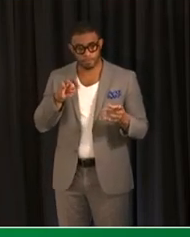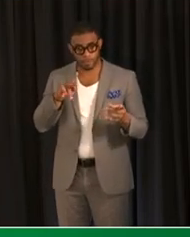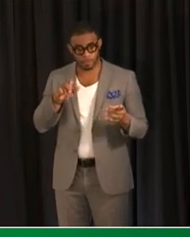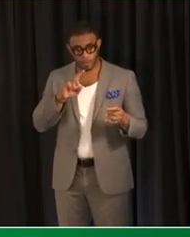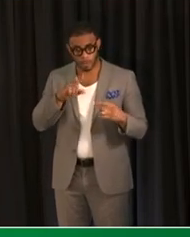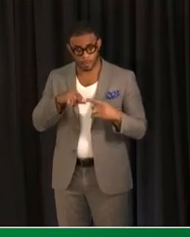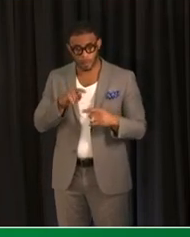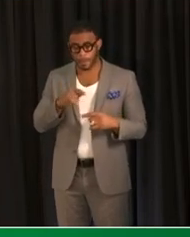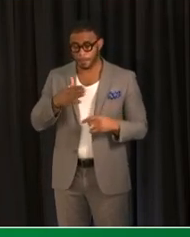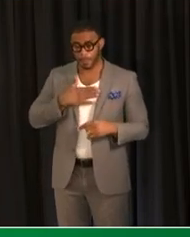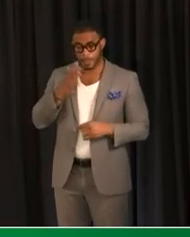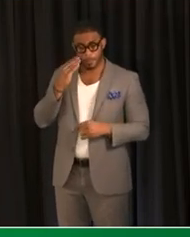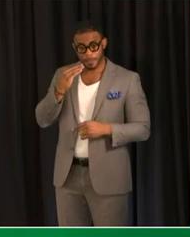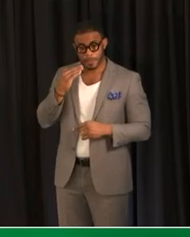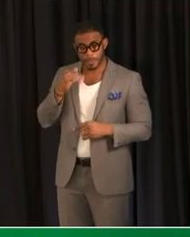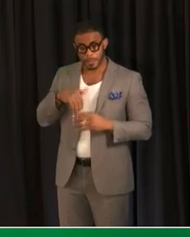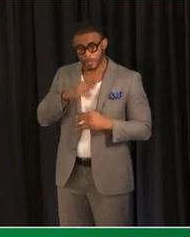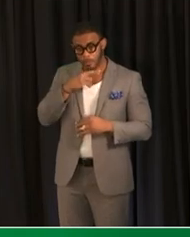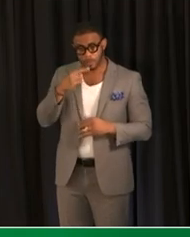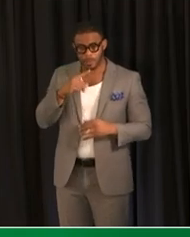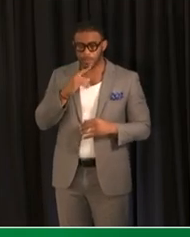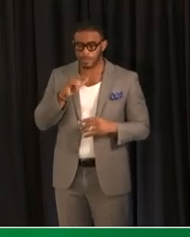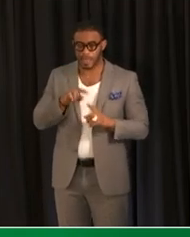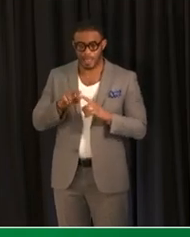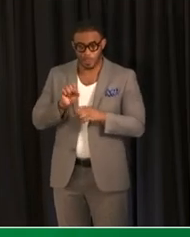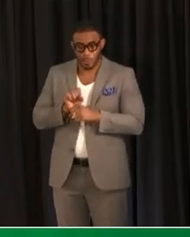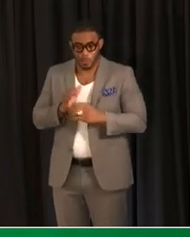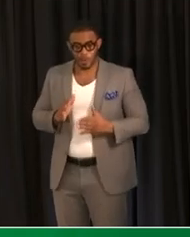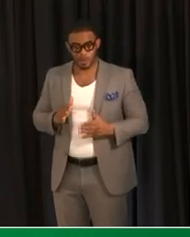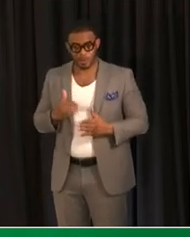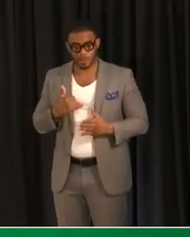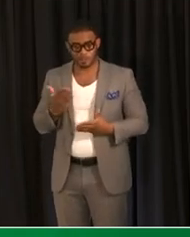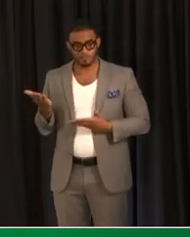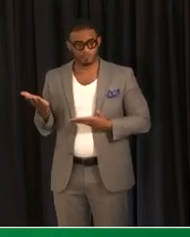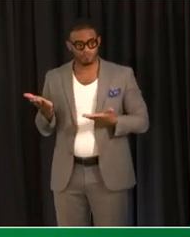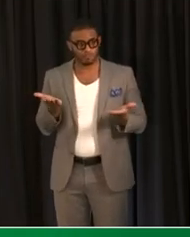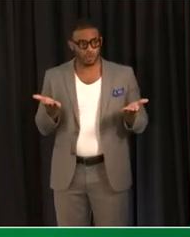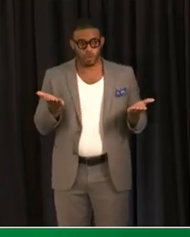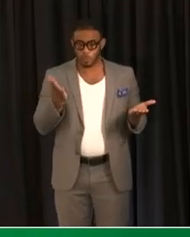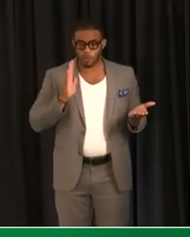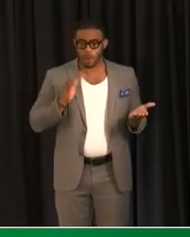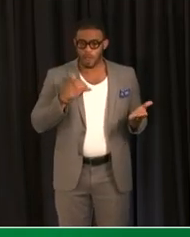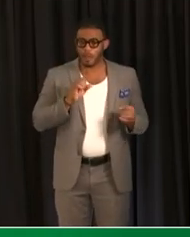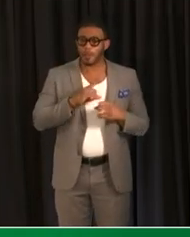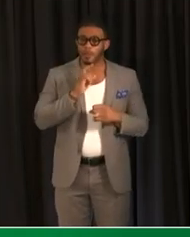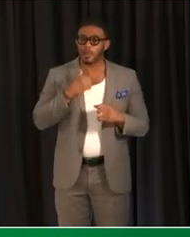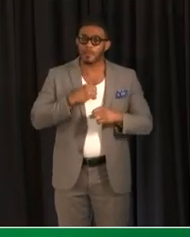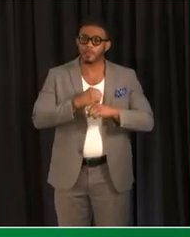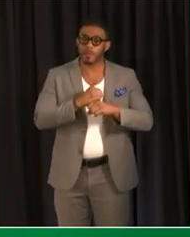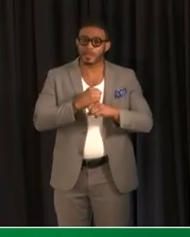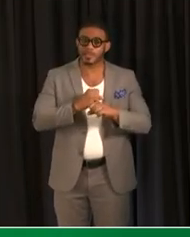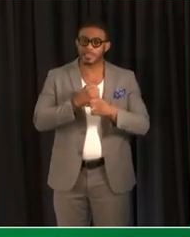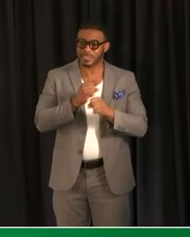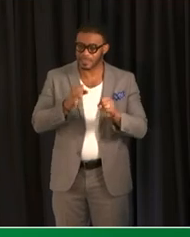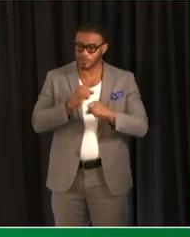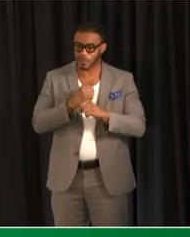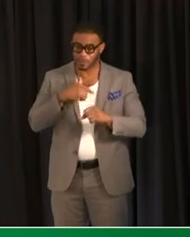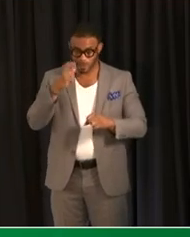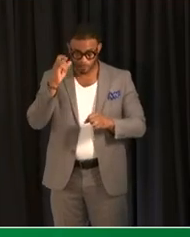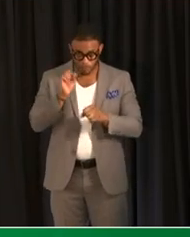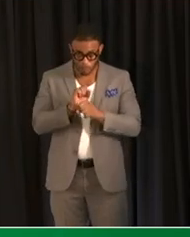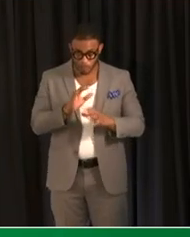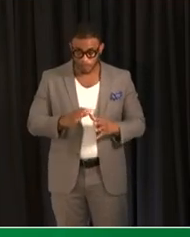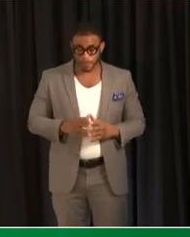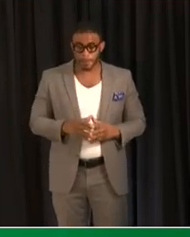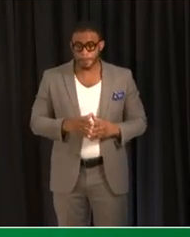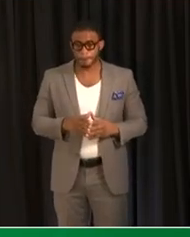Brooke talked about it. My experience in restaurants is as a worker. And so how do we make sure that we have the protections, the safety protections